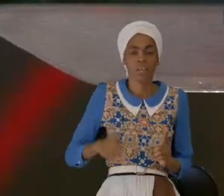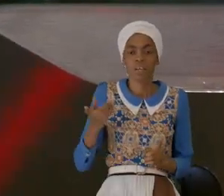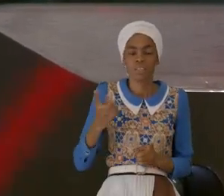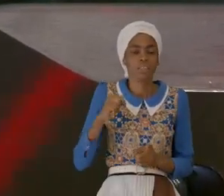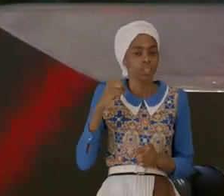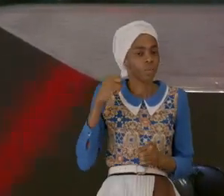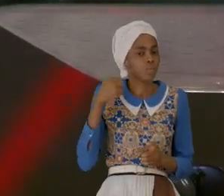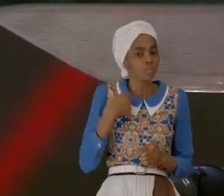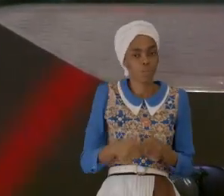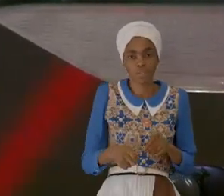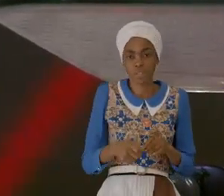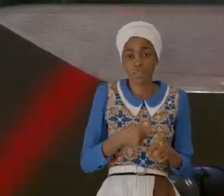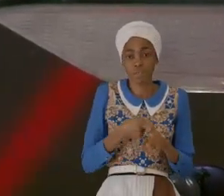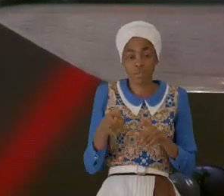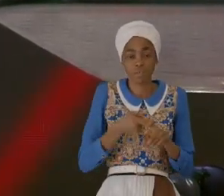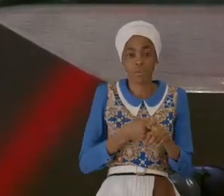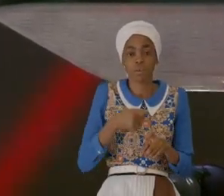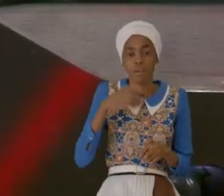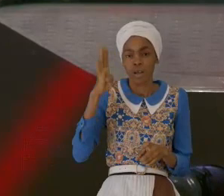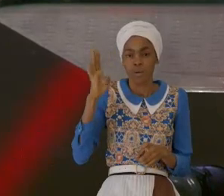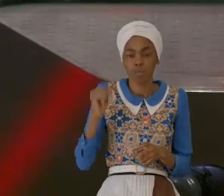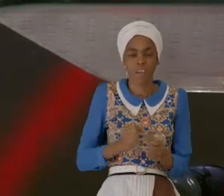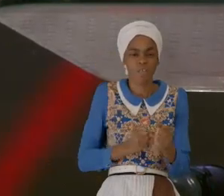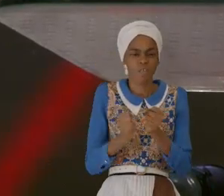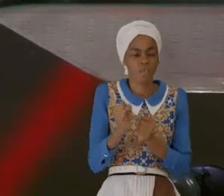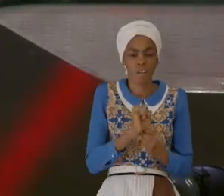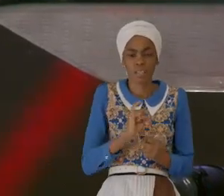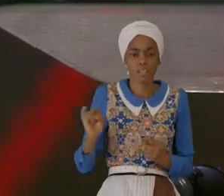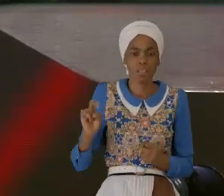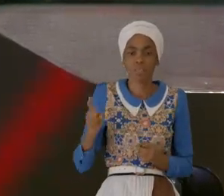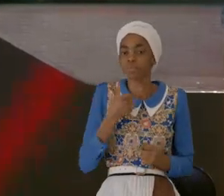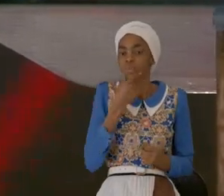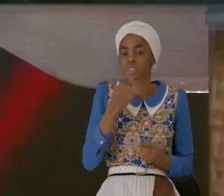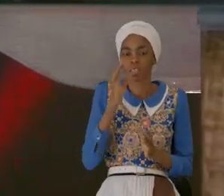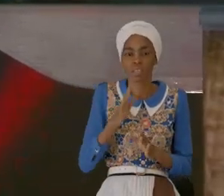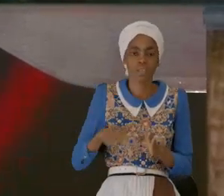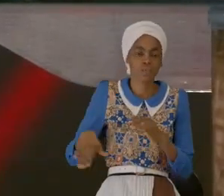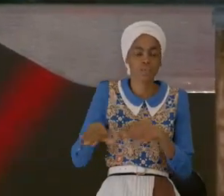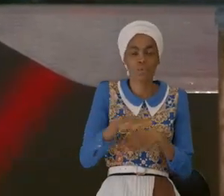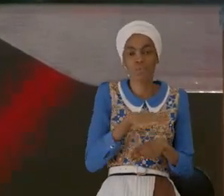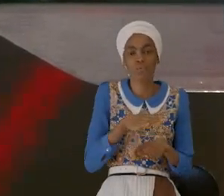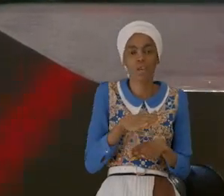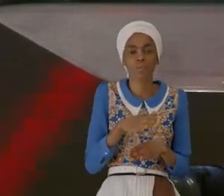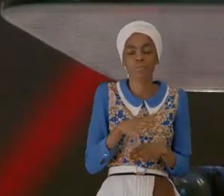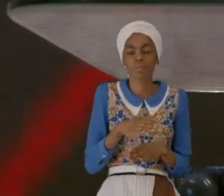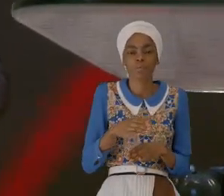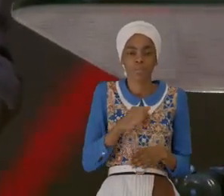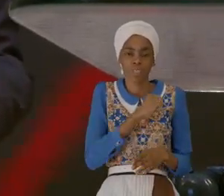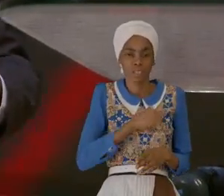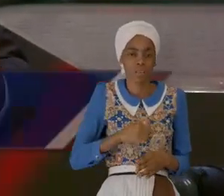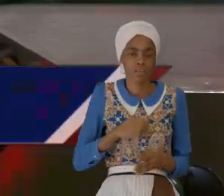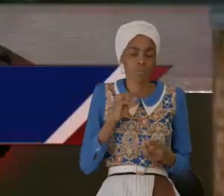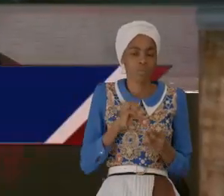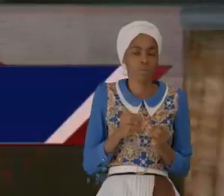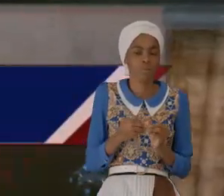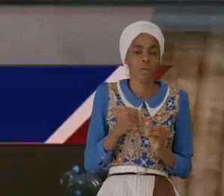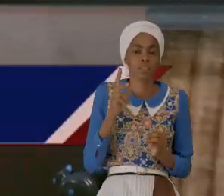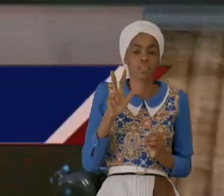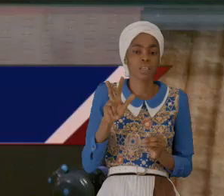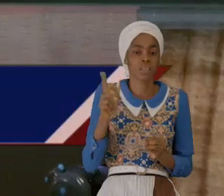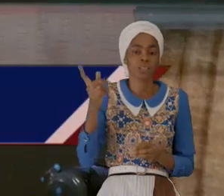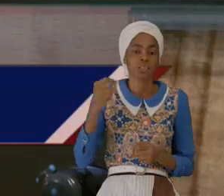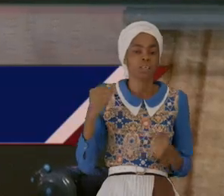by fighting pretenders over circumcision. Number three is the pain in the